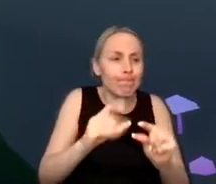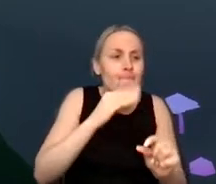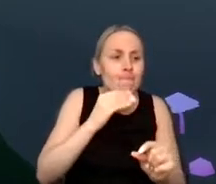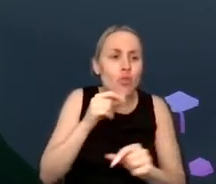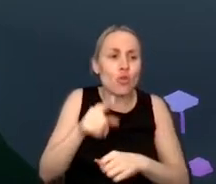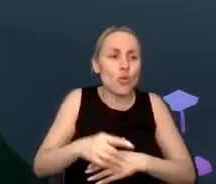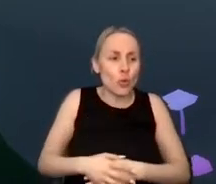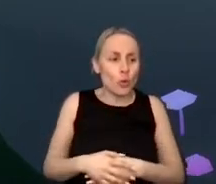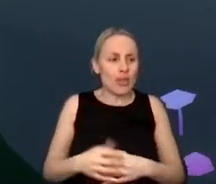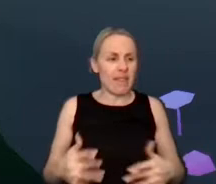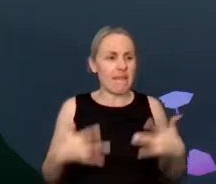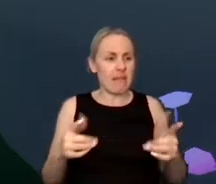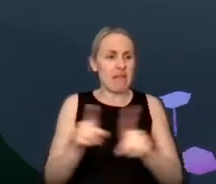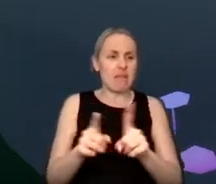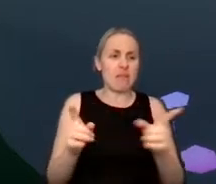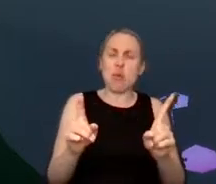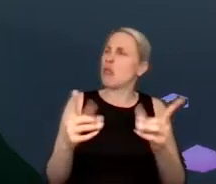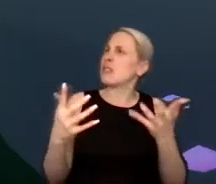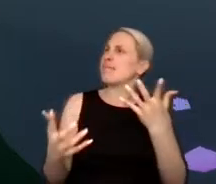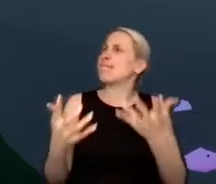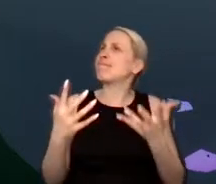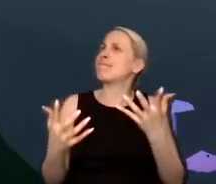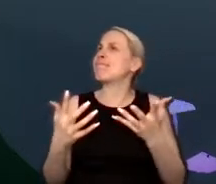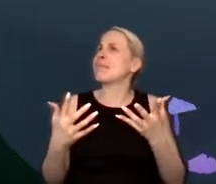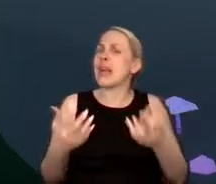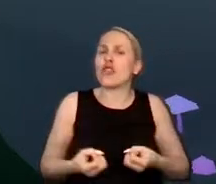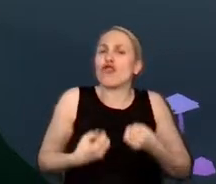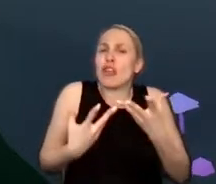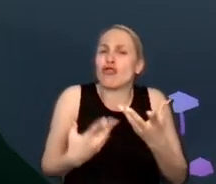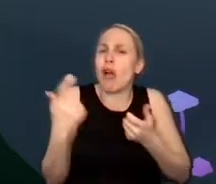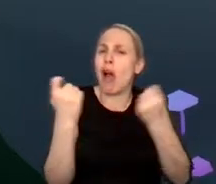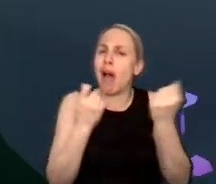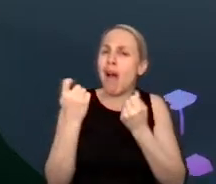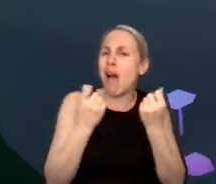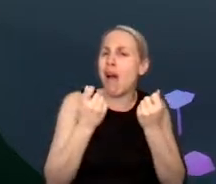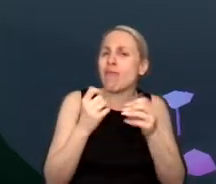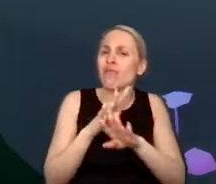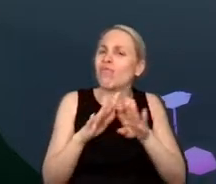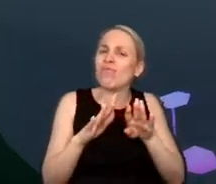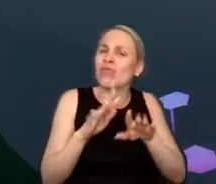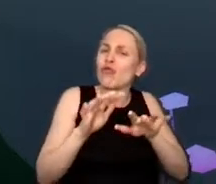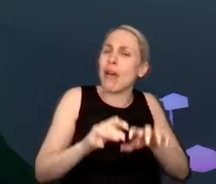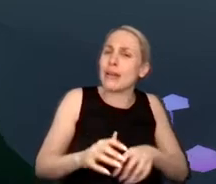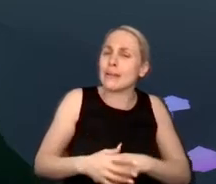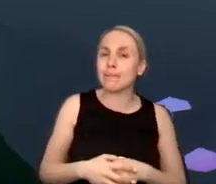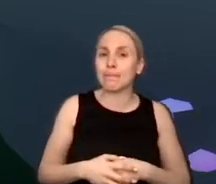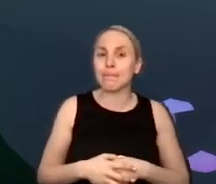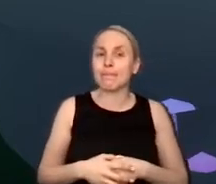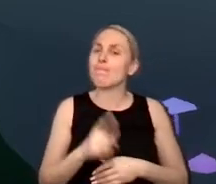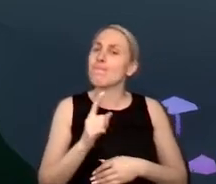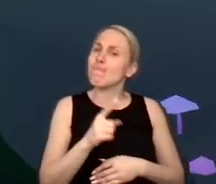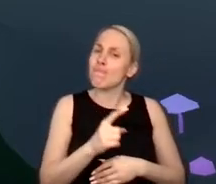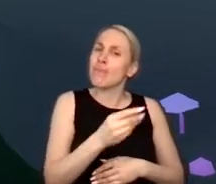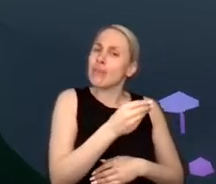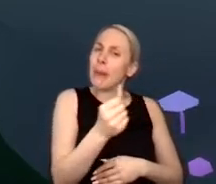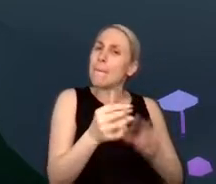does feel like writing. And so like some aspects of these feel like very related. The like